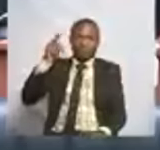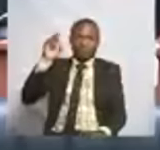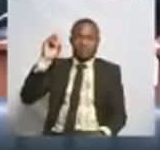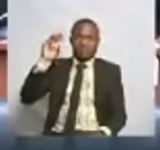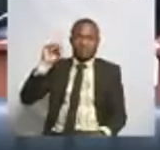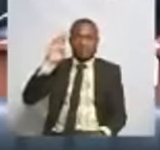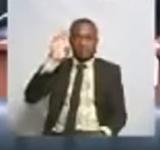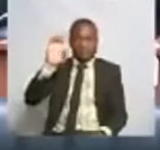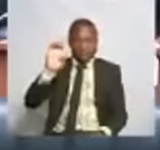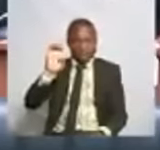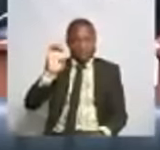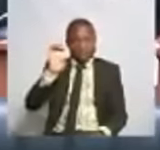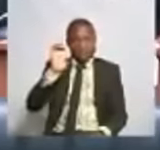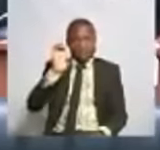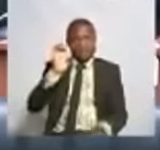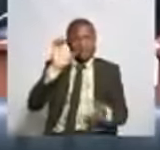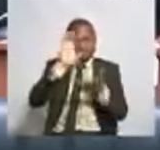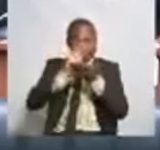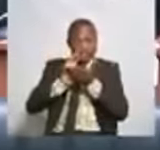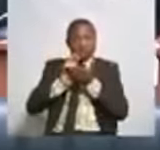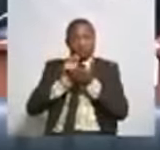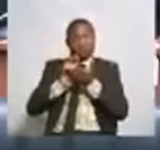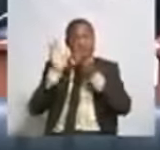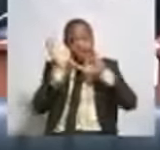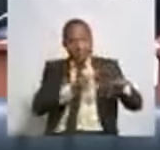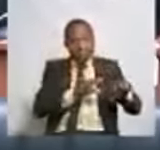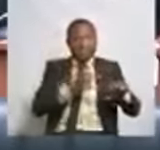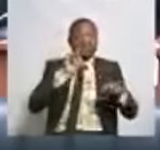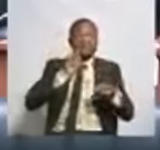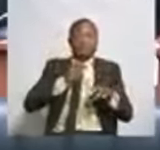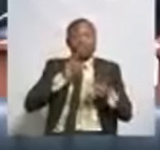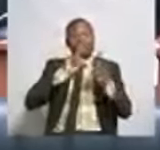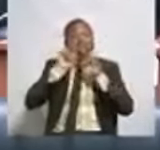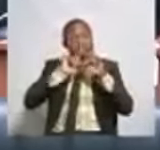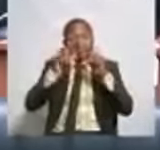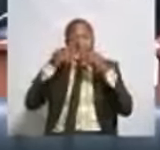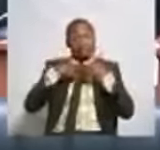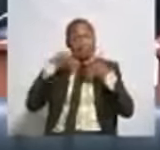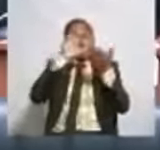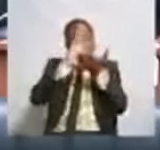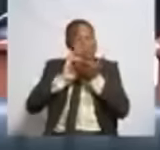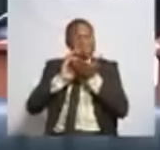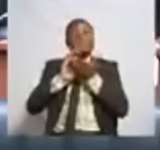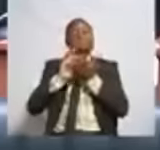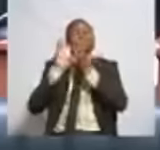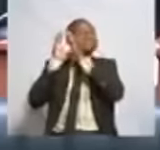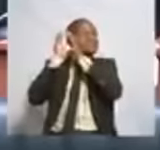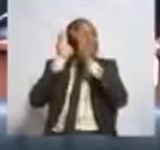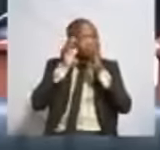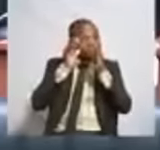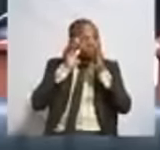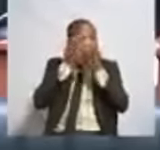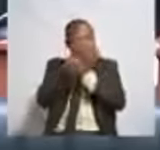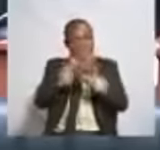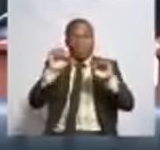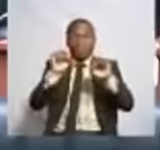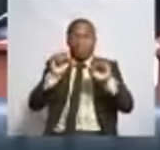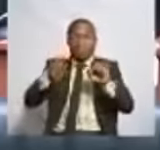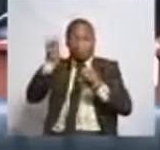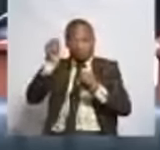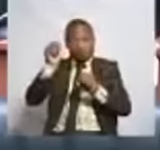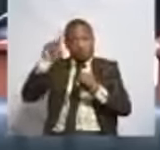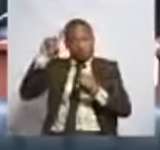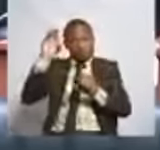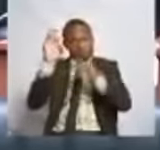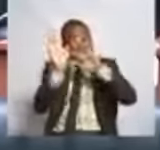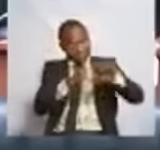about the malaise you left with us. And I have to talk to remind you that we still have a debt mountain to clear that you left yourselves